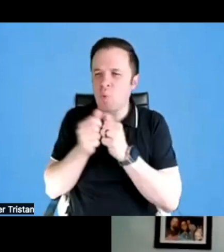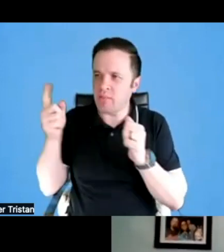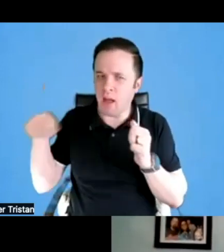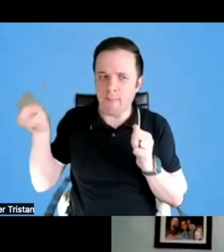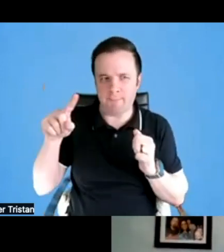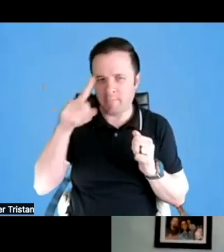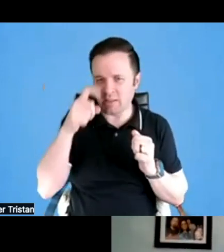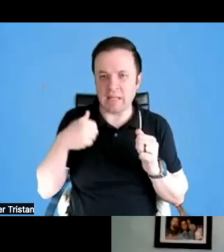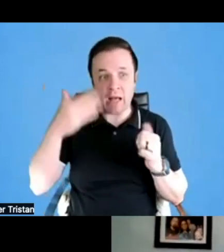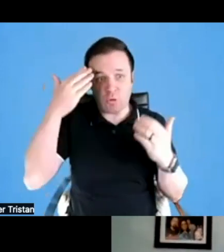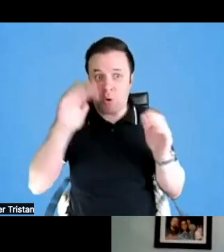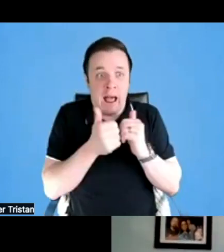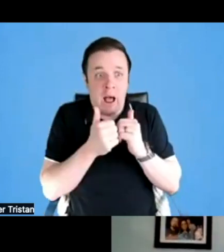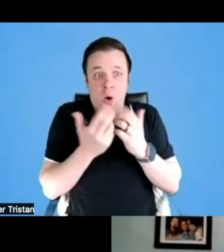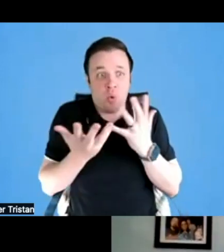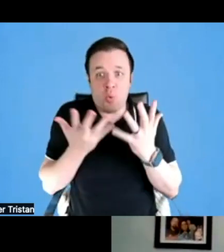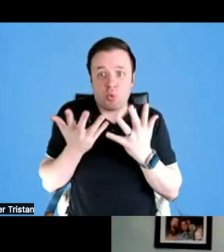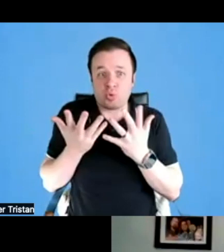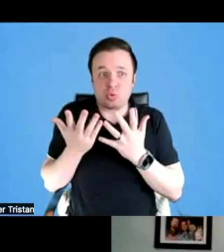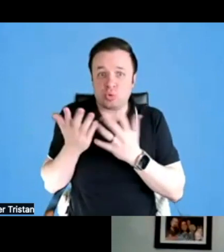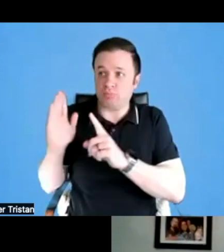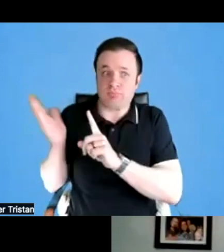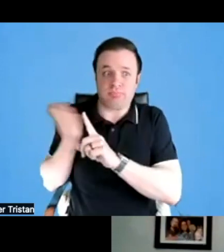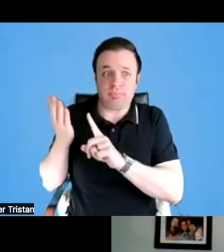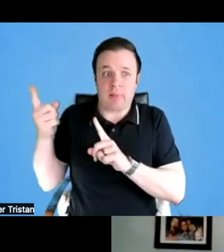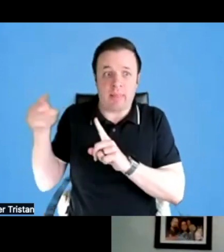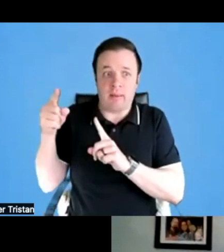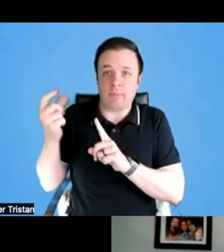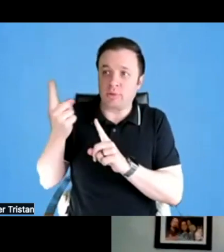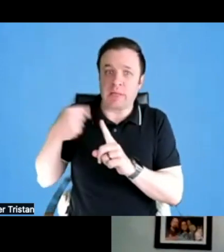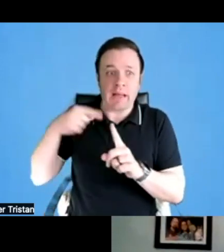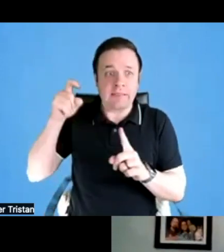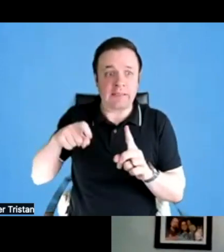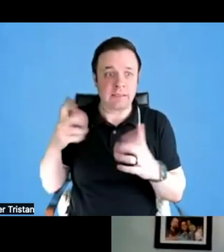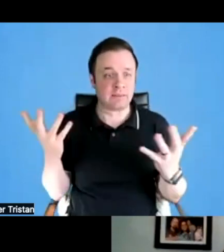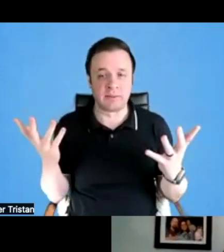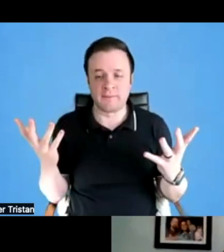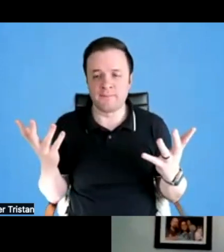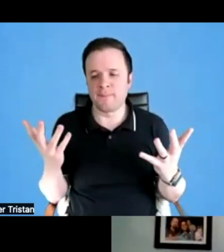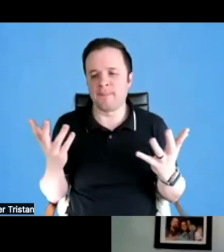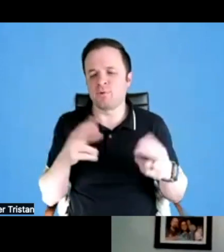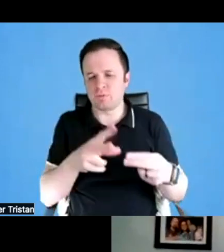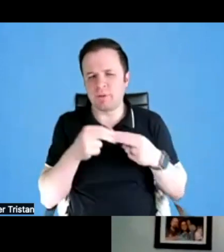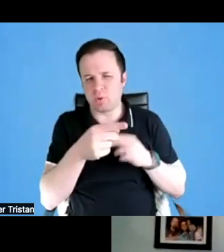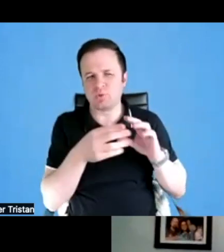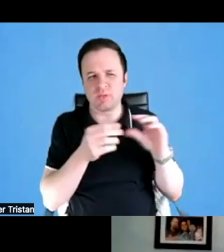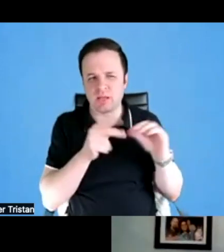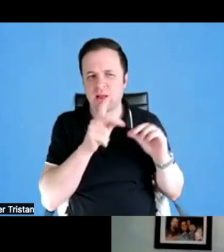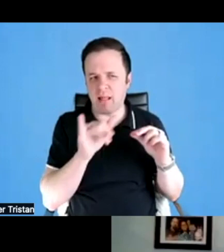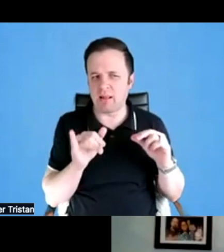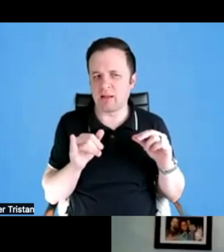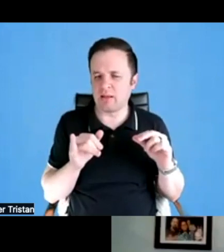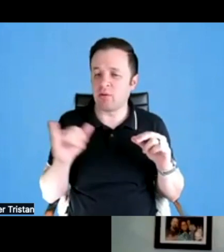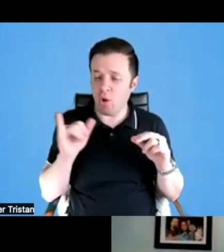I don't know how to get them to give me what I need. So just to piggyback on what you said, Kelly, and to say that I've